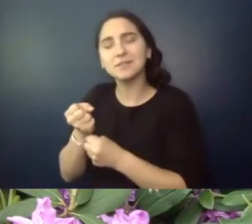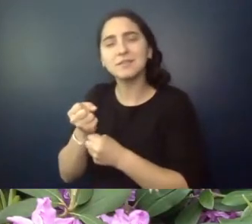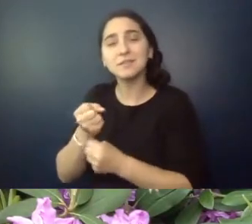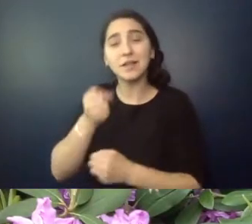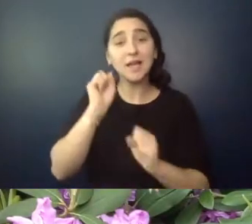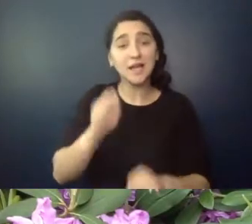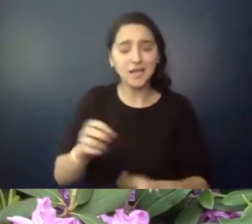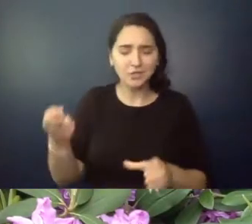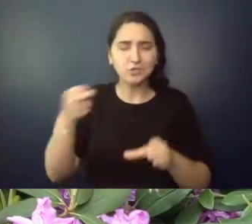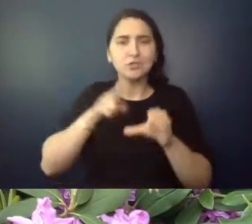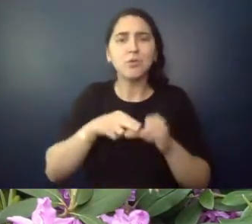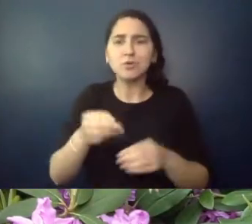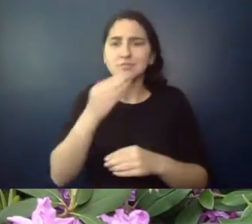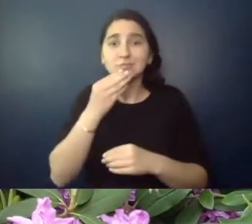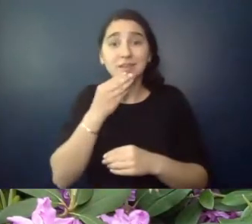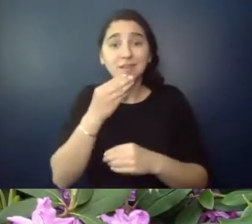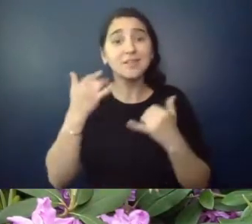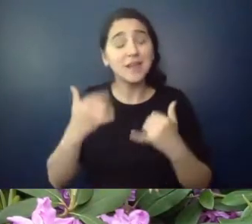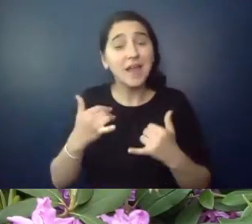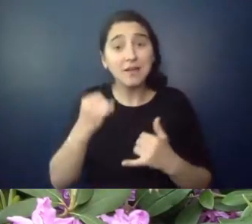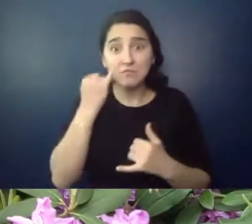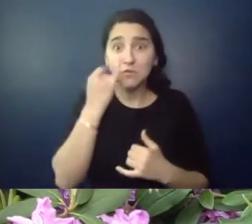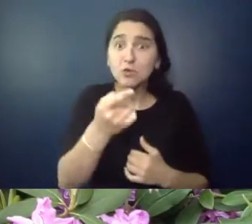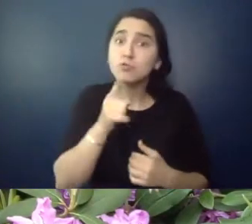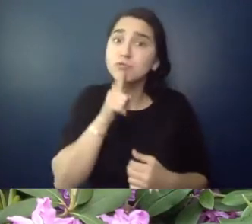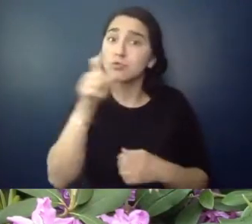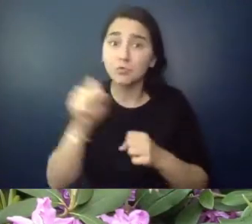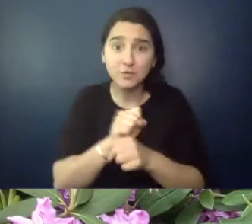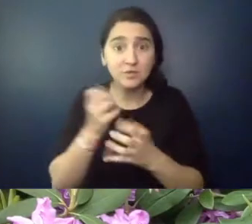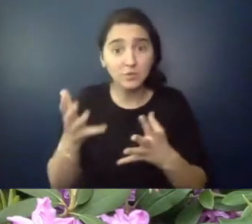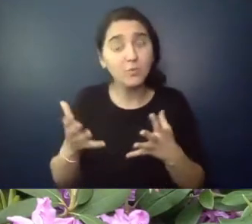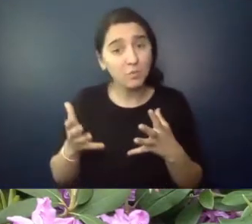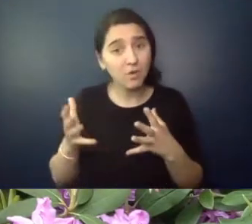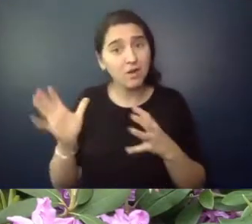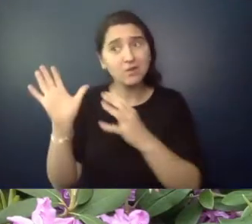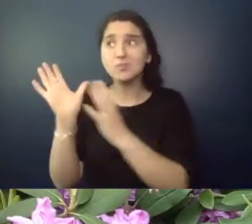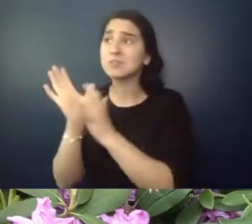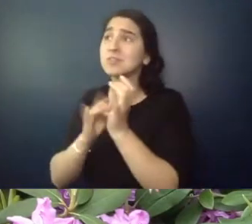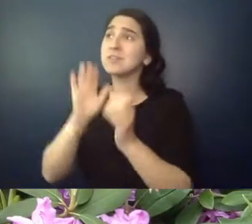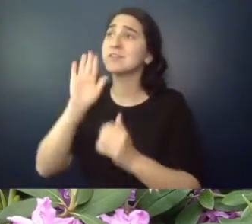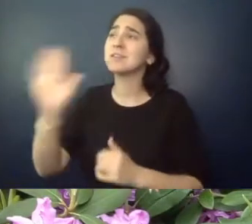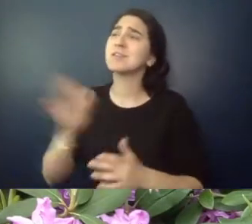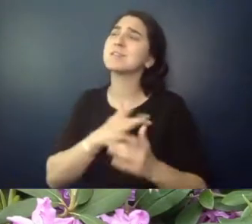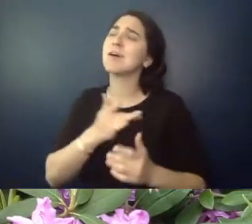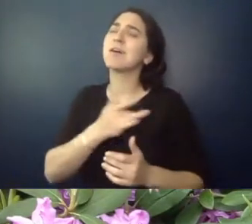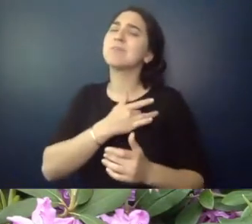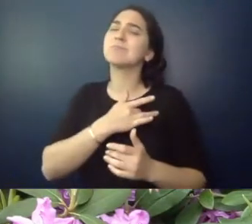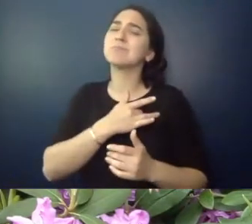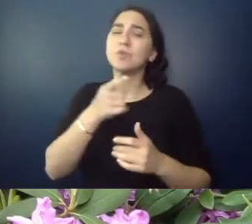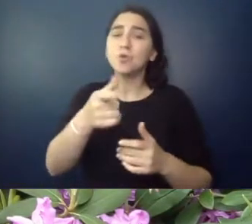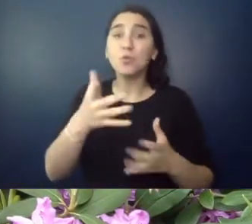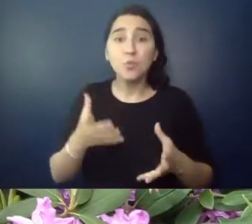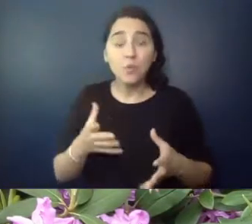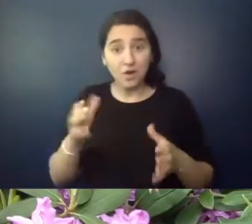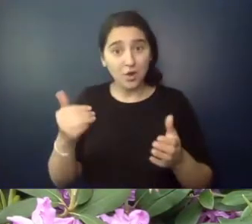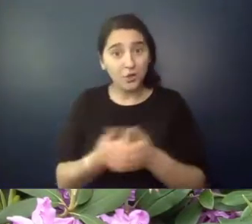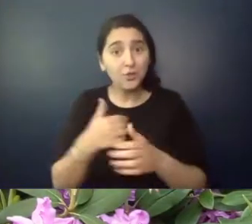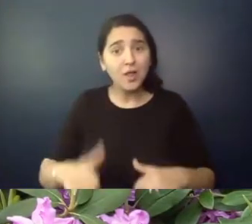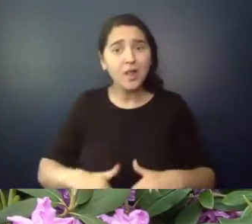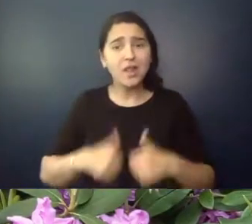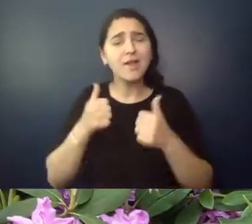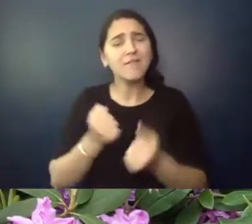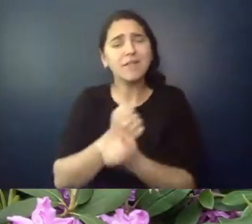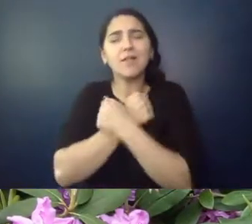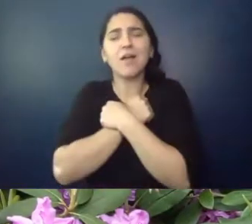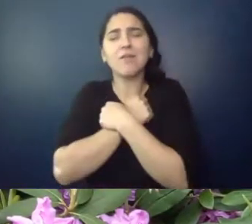meal. If you sincerely seek after Christ's own heart and desire to live a new life of loving